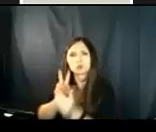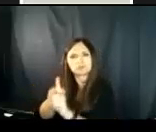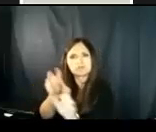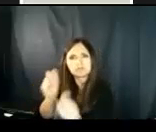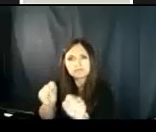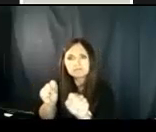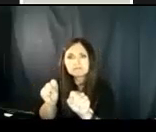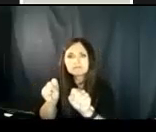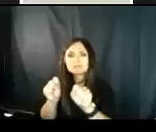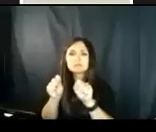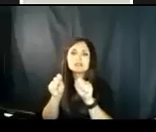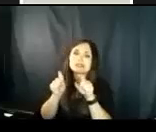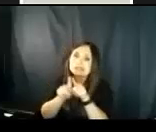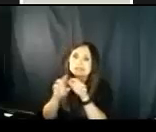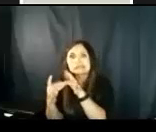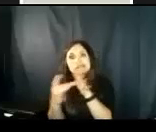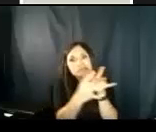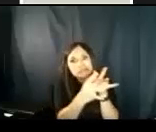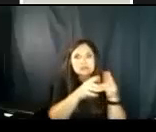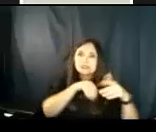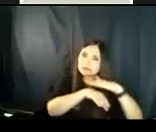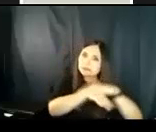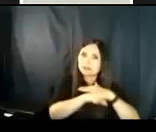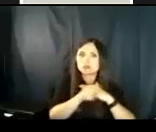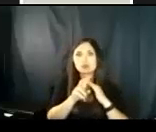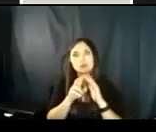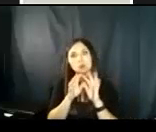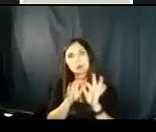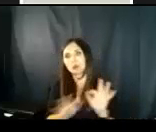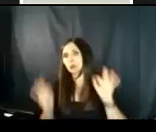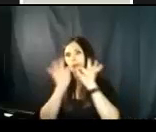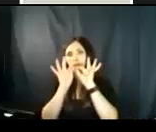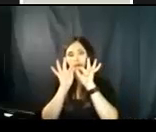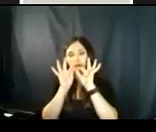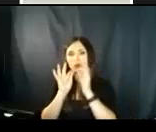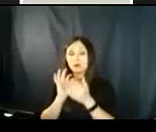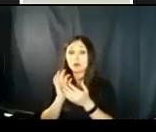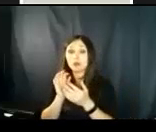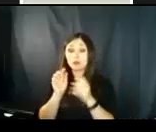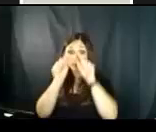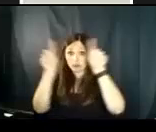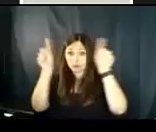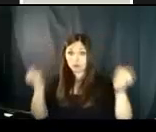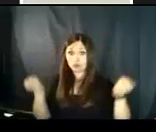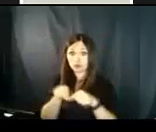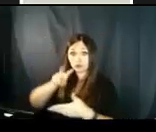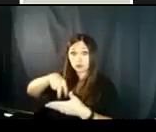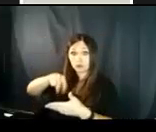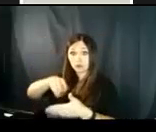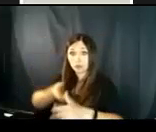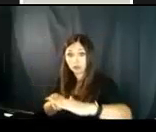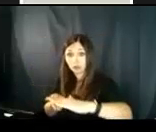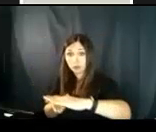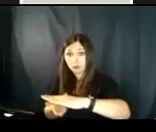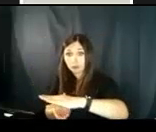into accessibility again because it's super important. Our screen readers work with headers. So those learners are also going